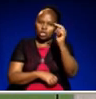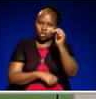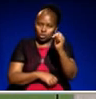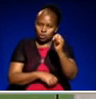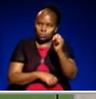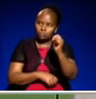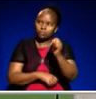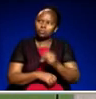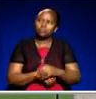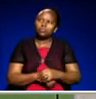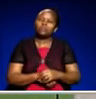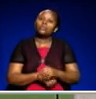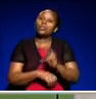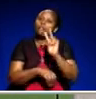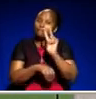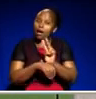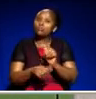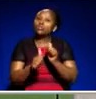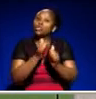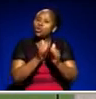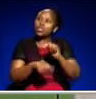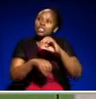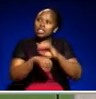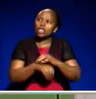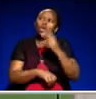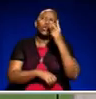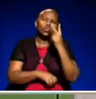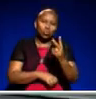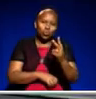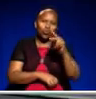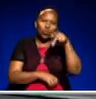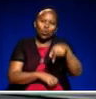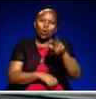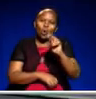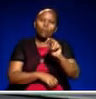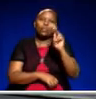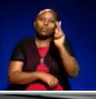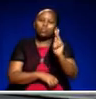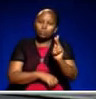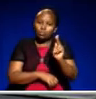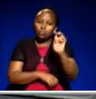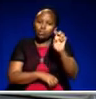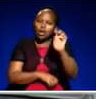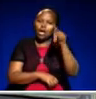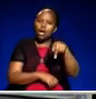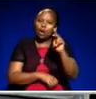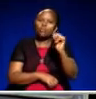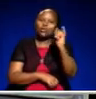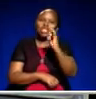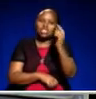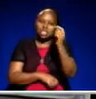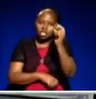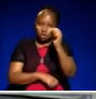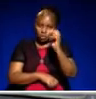Verbs which take two prepositions. Now, Lana, we have just